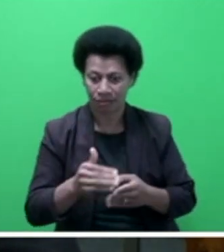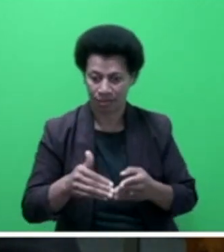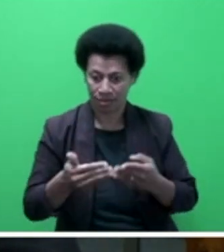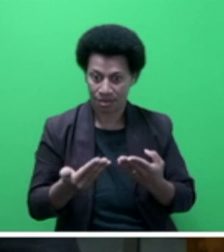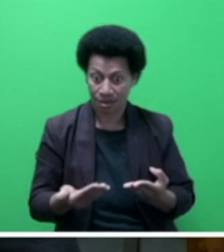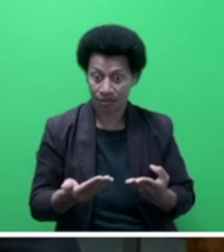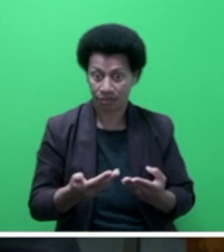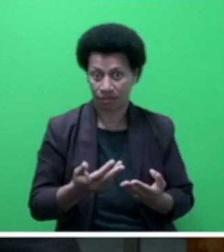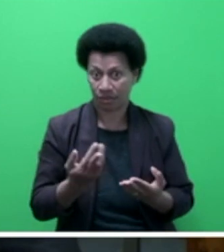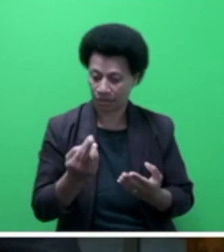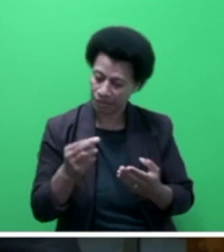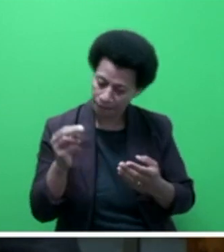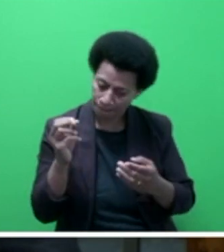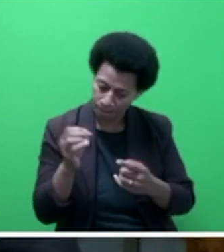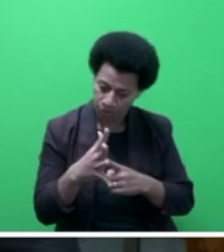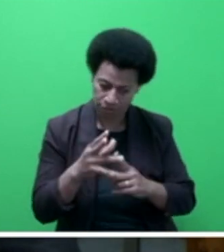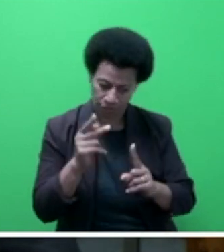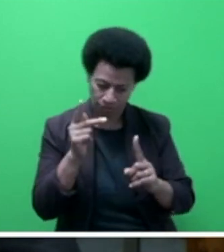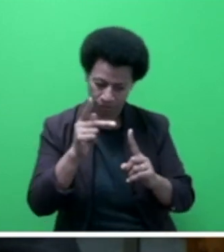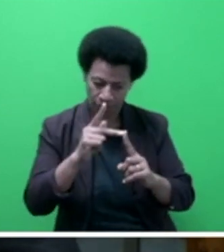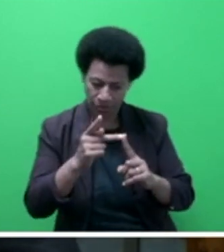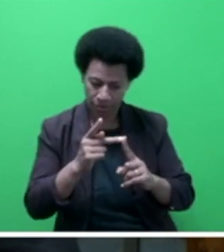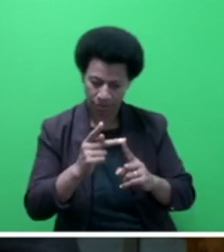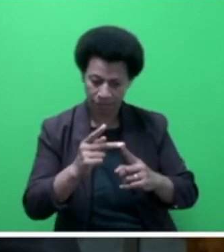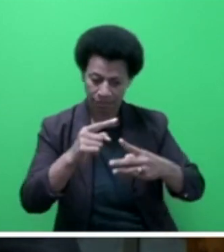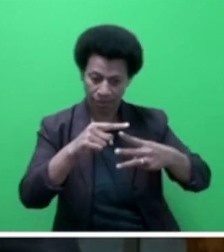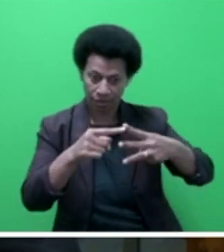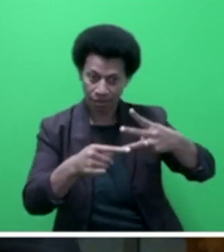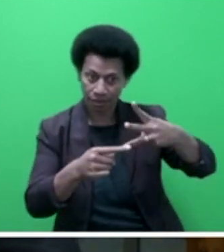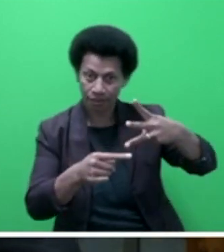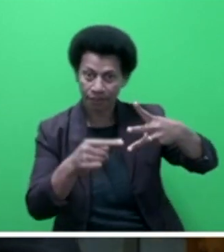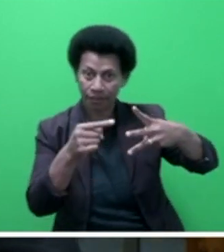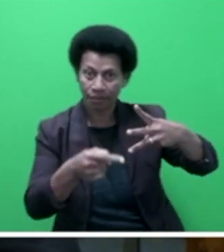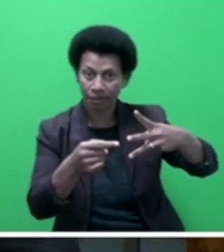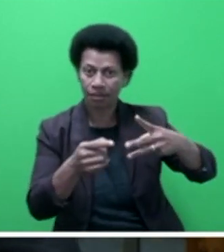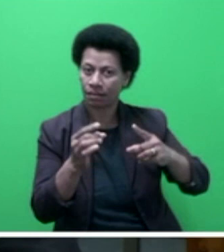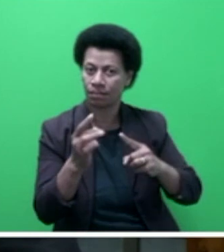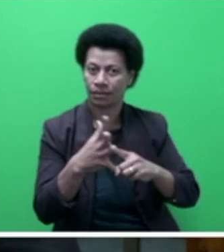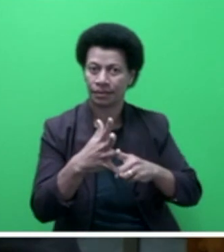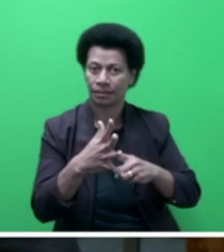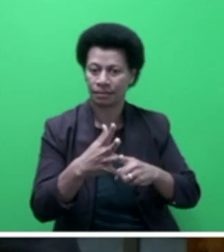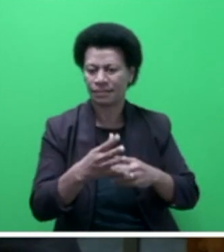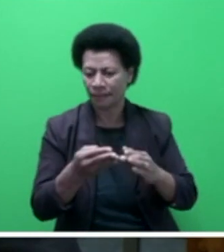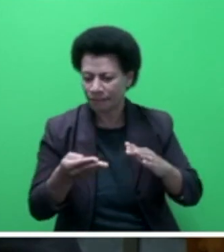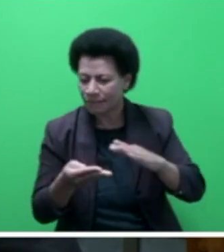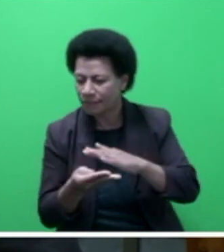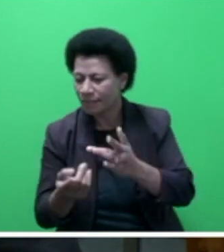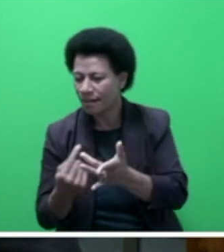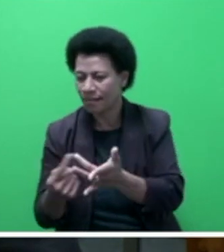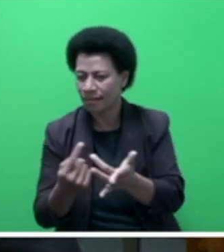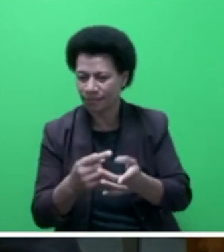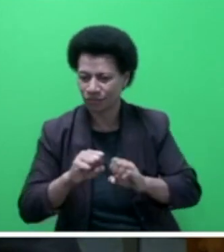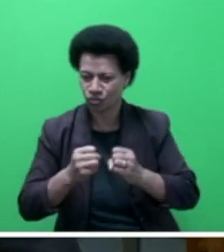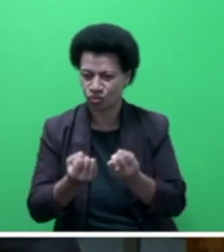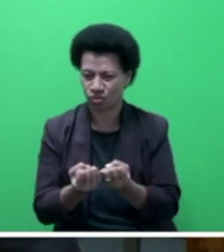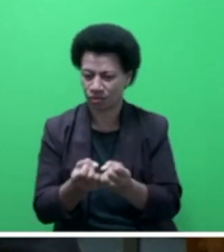for us to prioritize. These three situations are indeed the underlying causes of many other social problems that our society